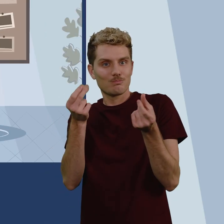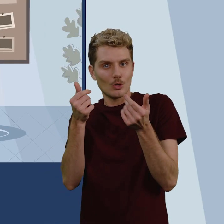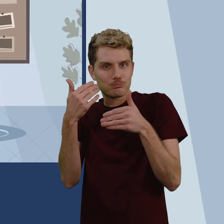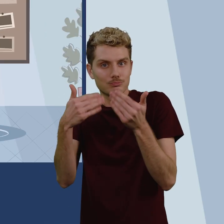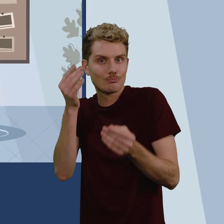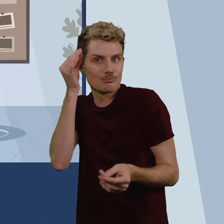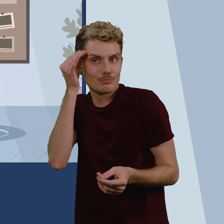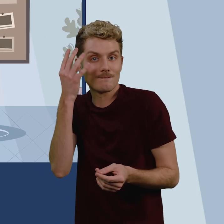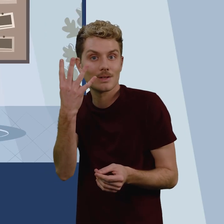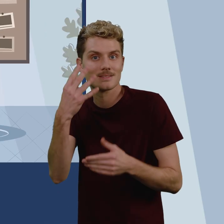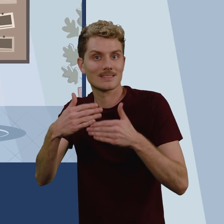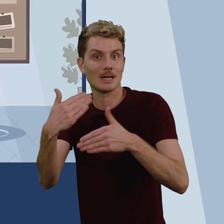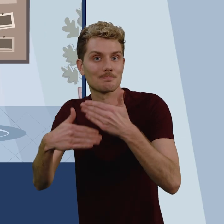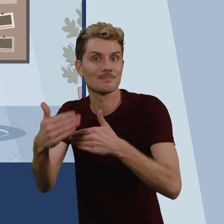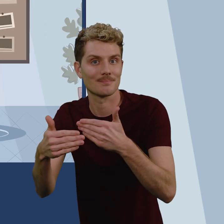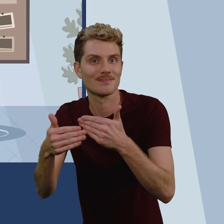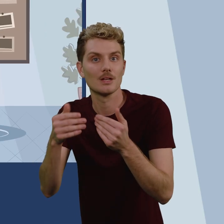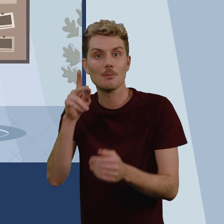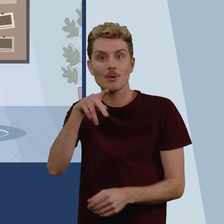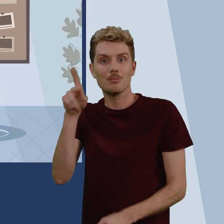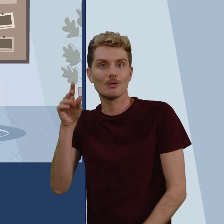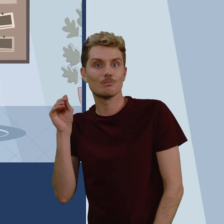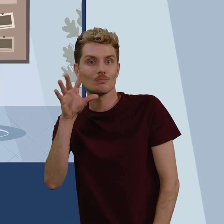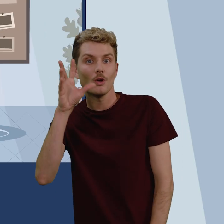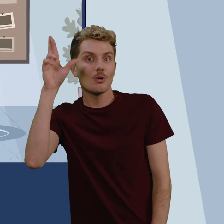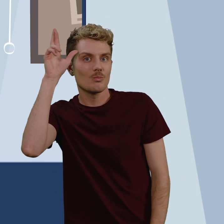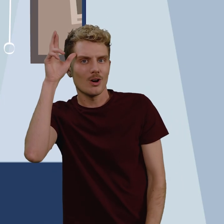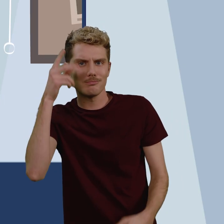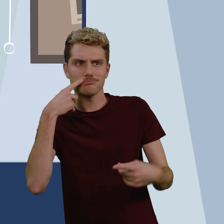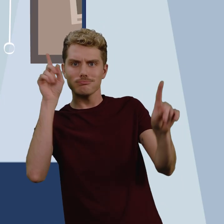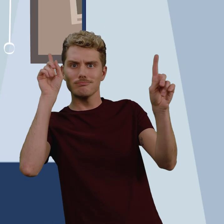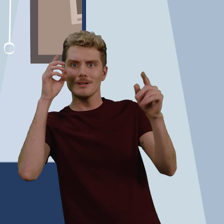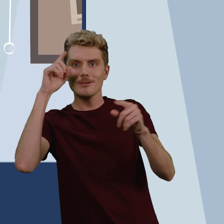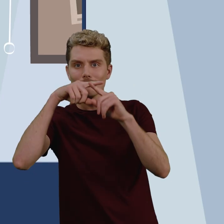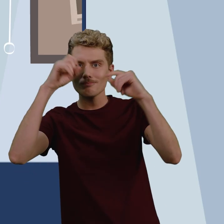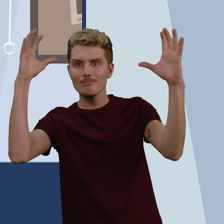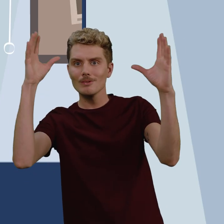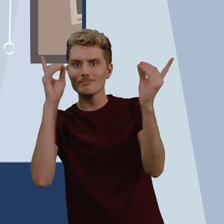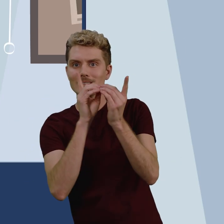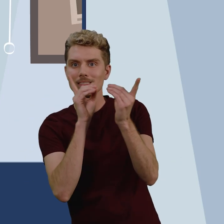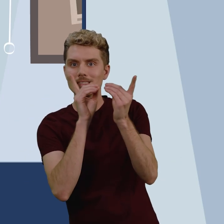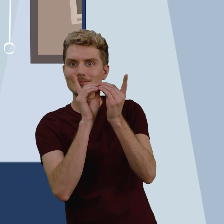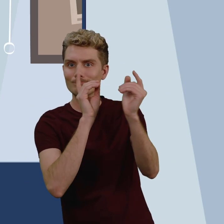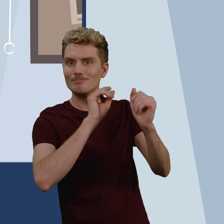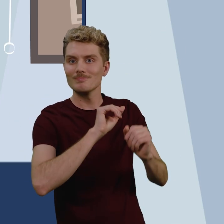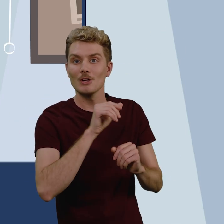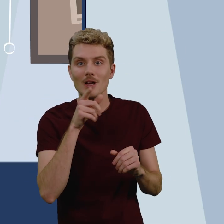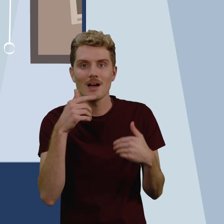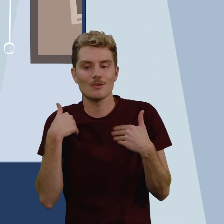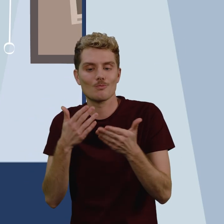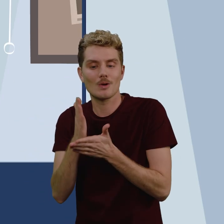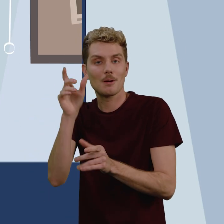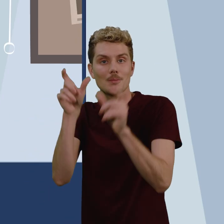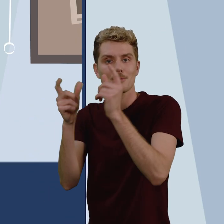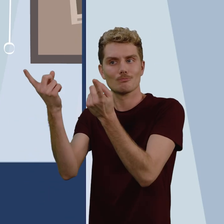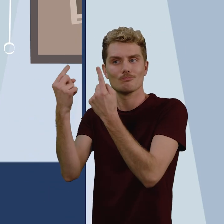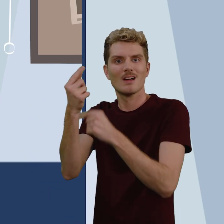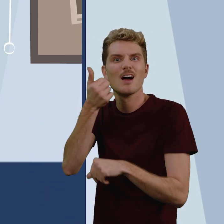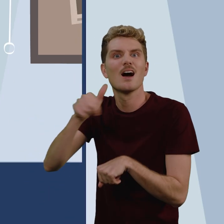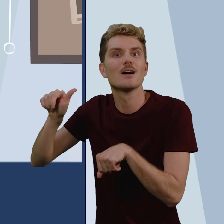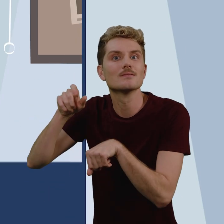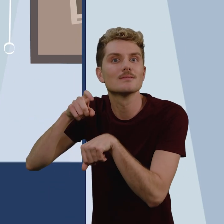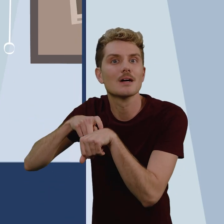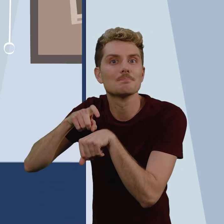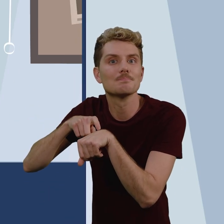With some quick thinking and a 4-step PowerPoint plan, Lorenzo pulled off his dream date. You have the right to